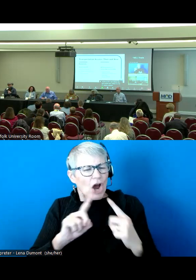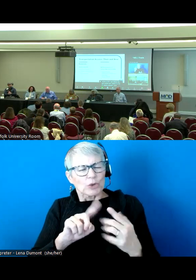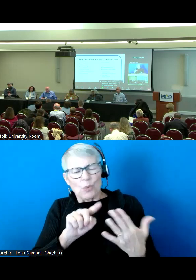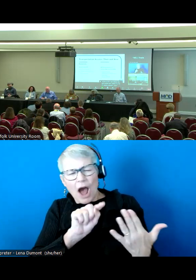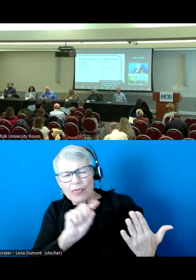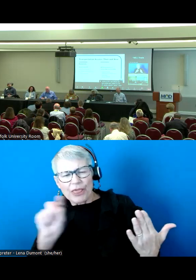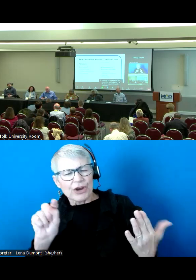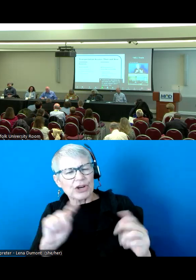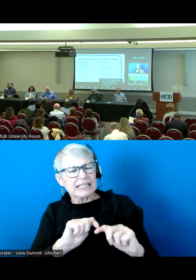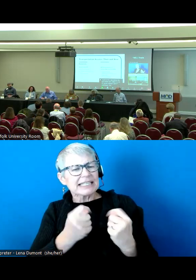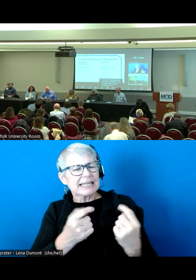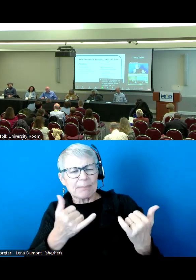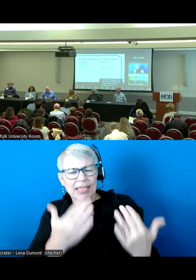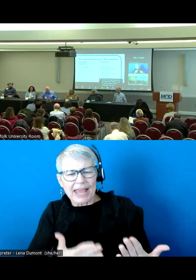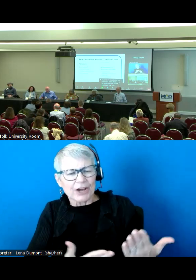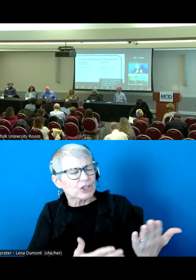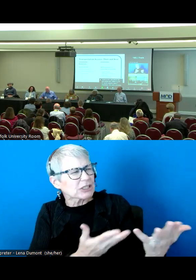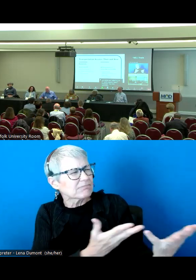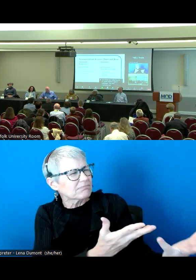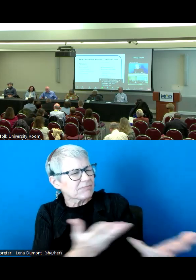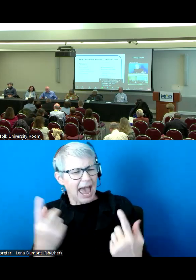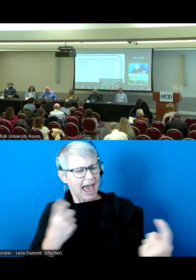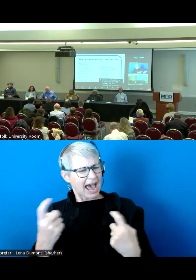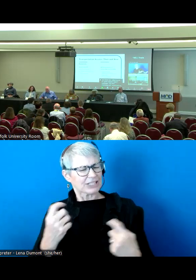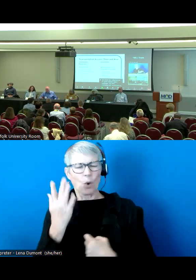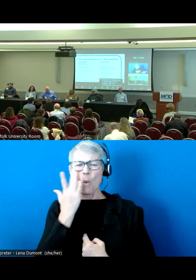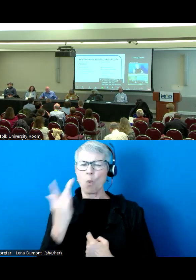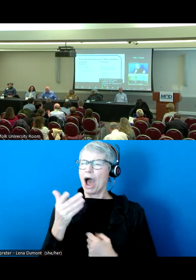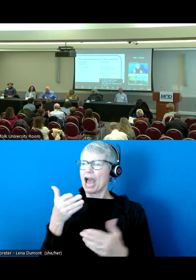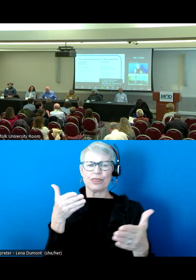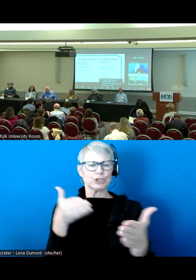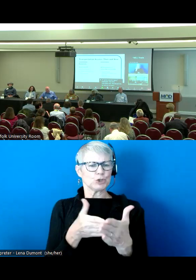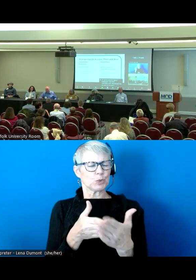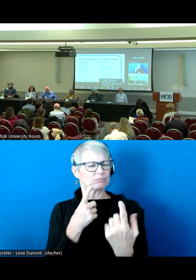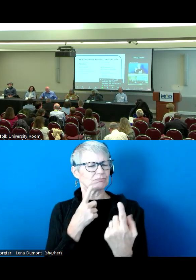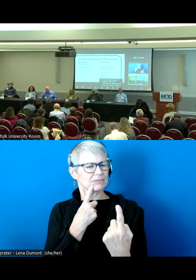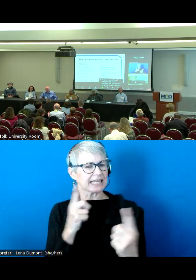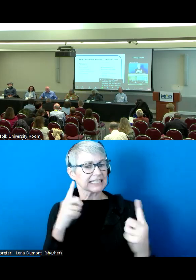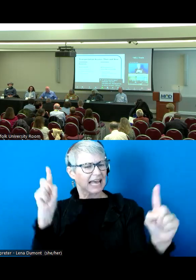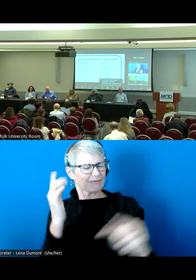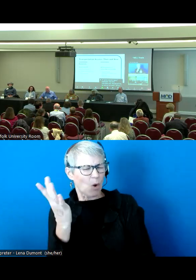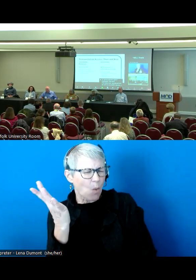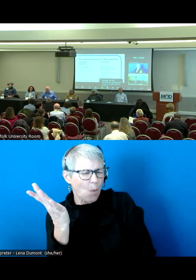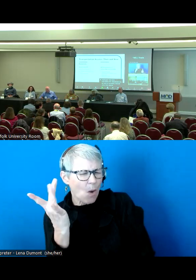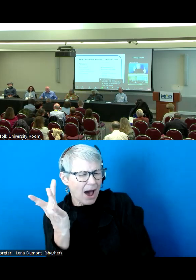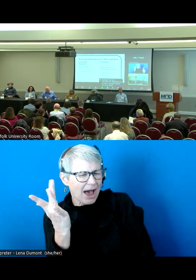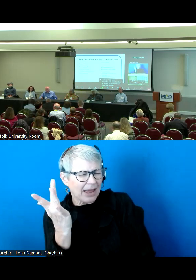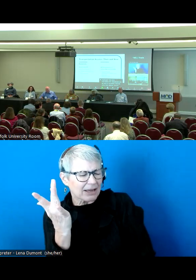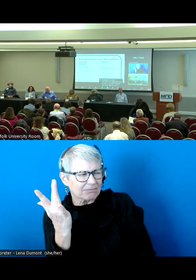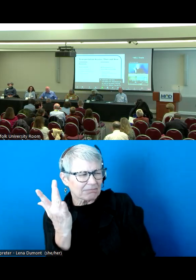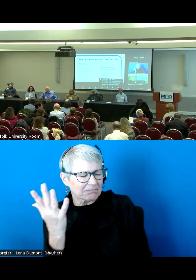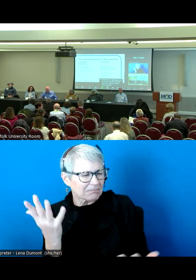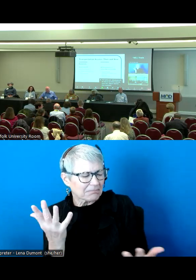educational of why we were so successful because one of the reasons I'd learned from employees of why the things